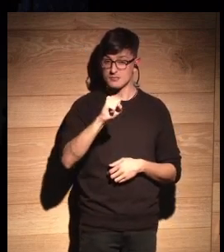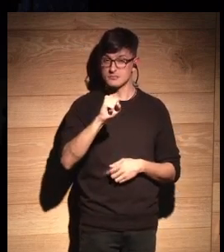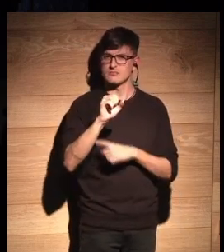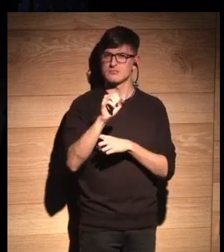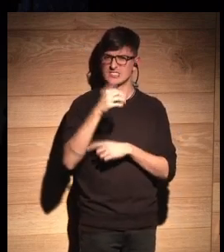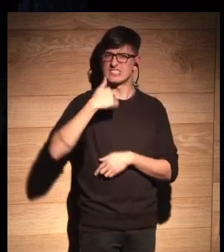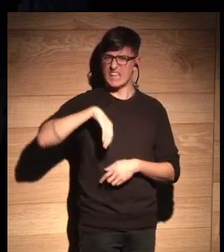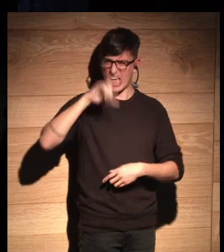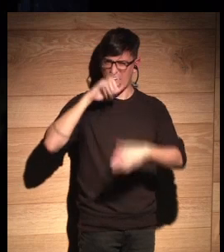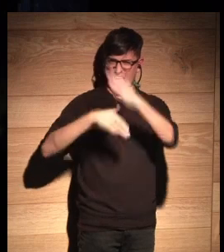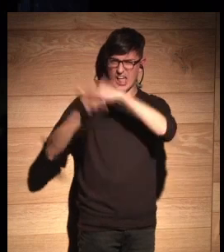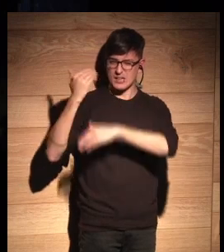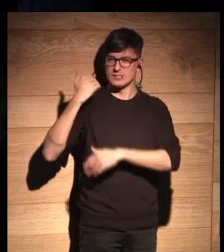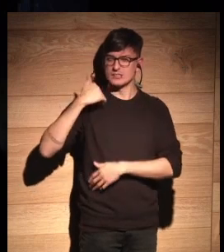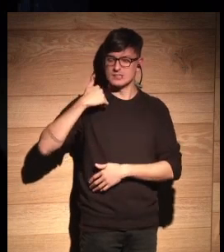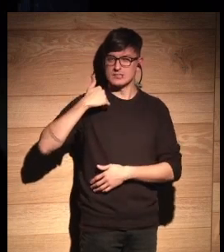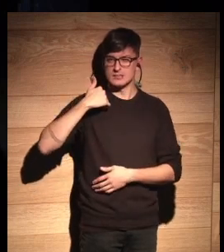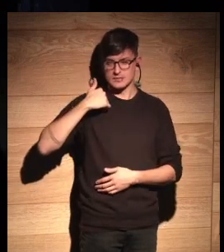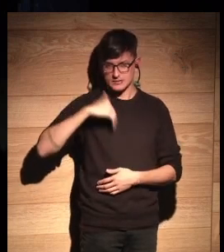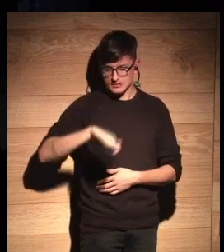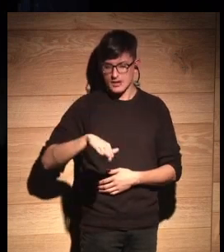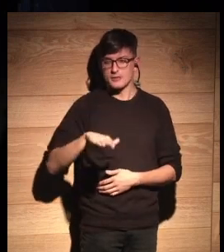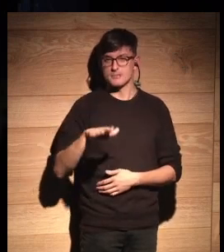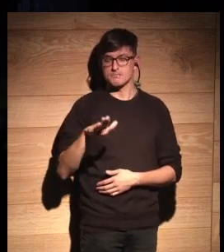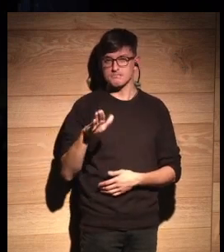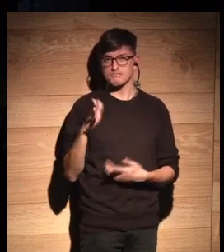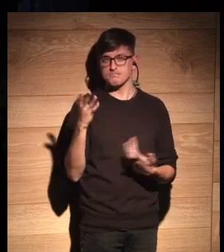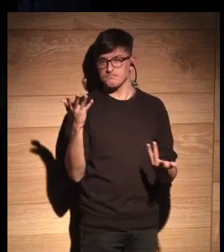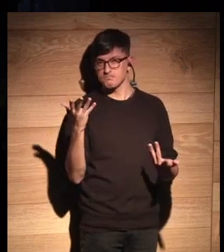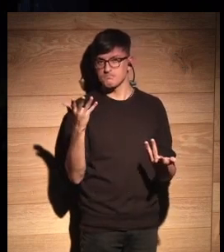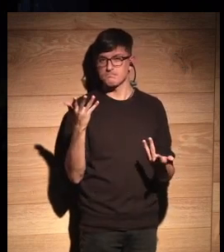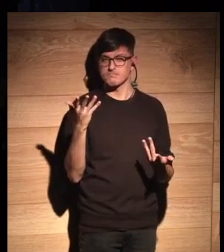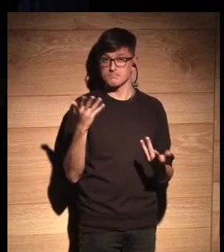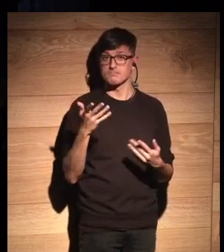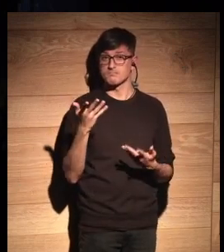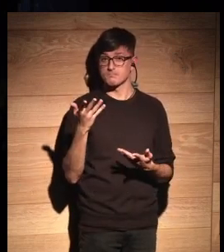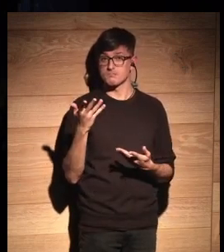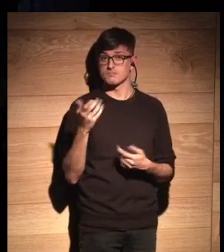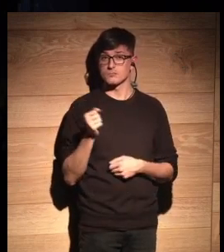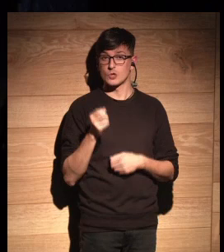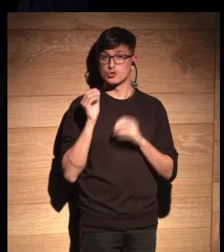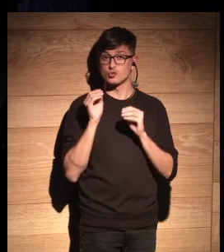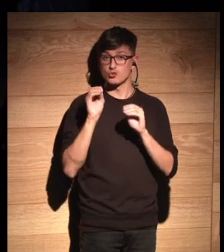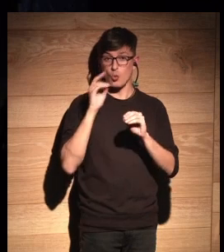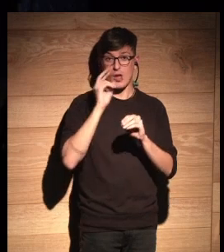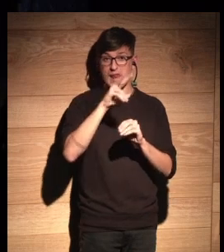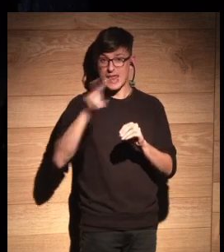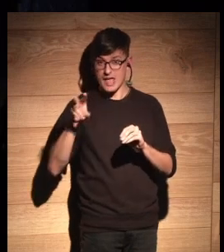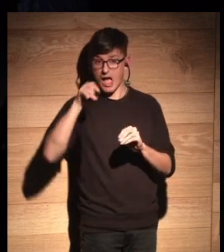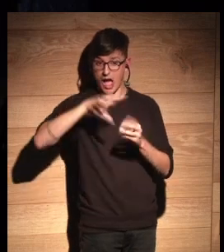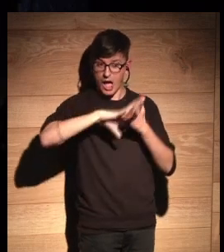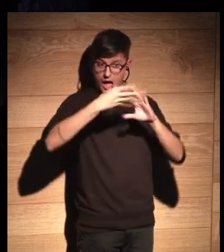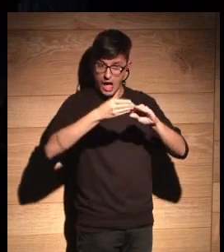care of the culture of photography, of the quality of photography in the past, today,